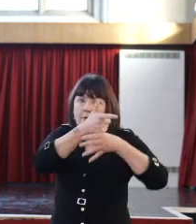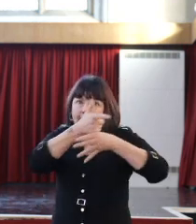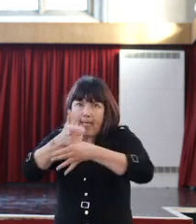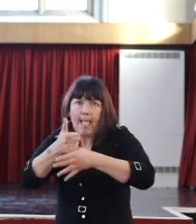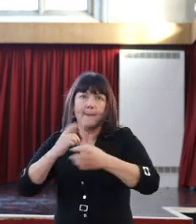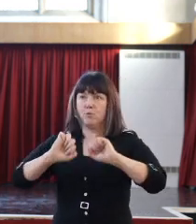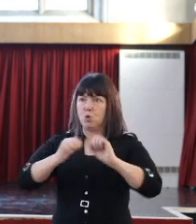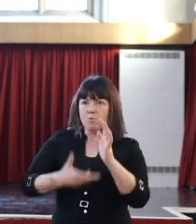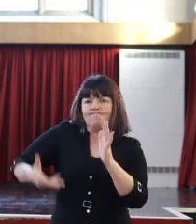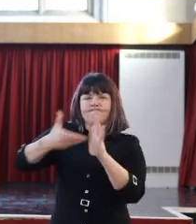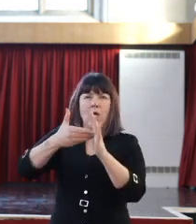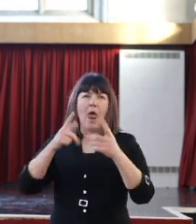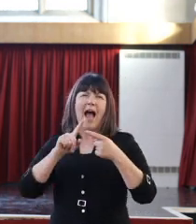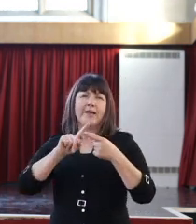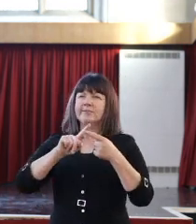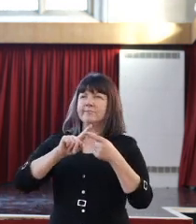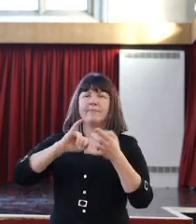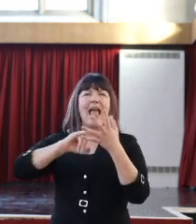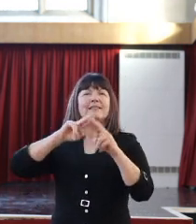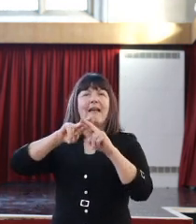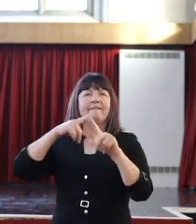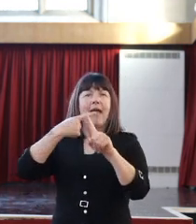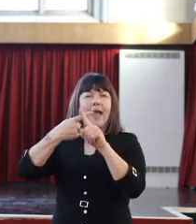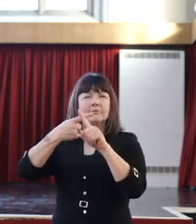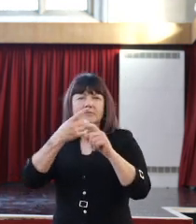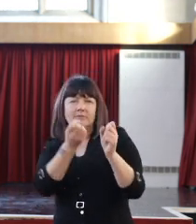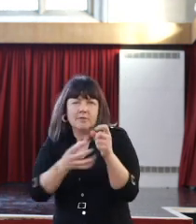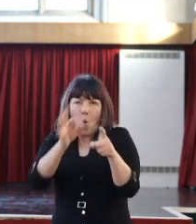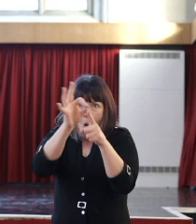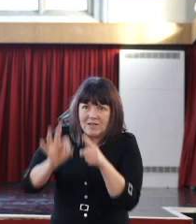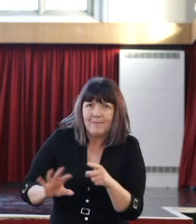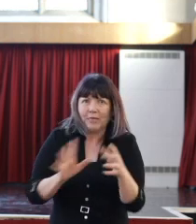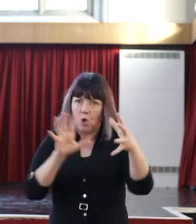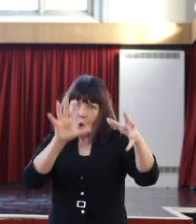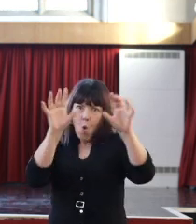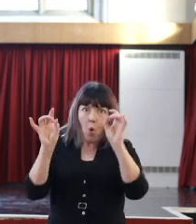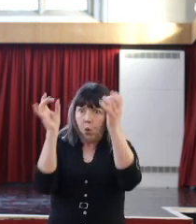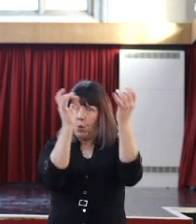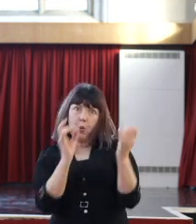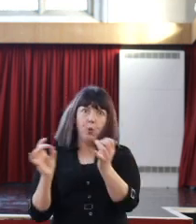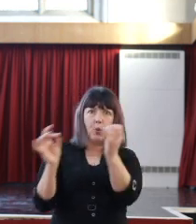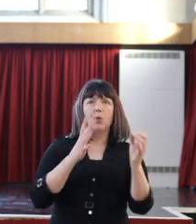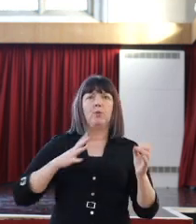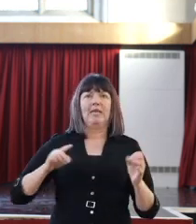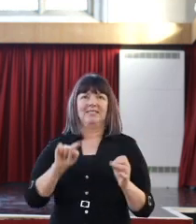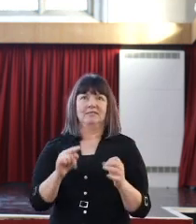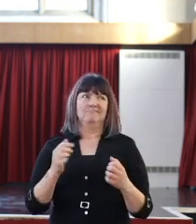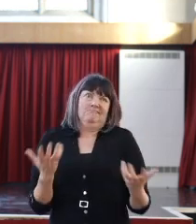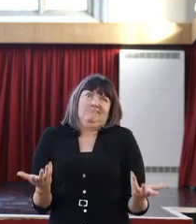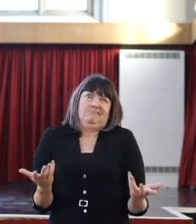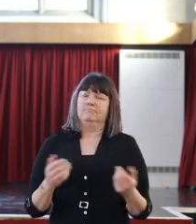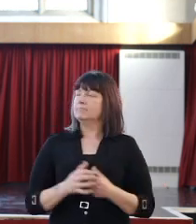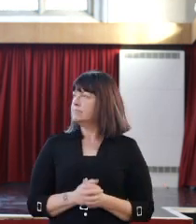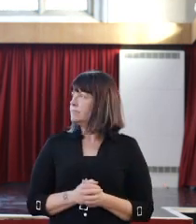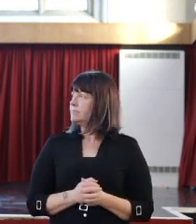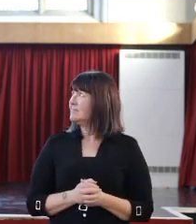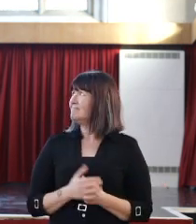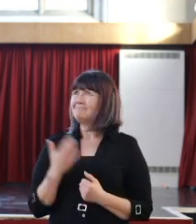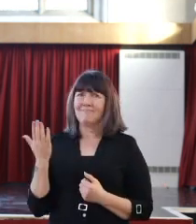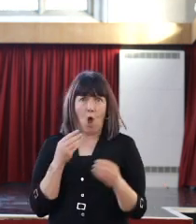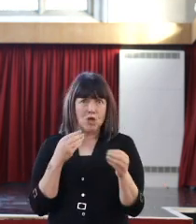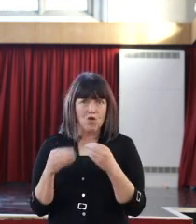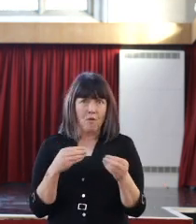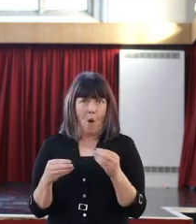creative was restricted to those who did it for a living or who had loads of money to spend. Not only that, software was super